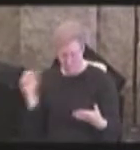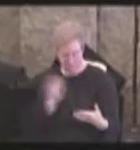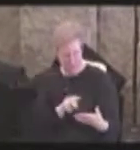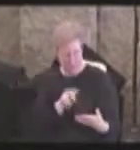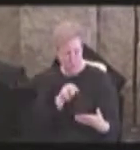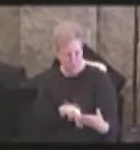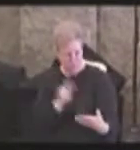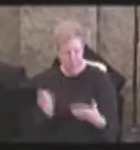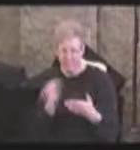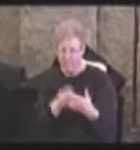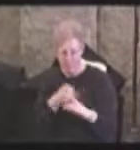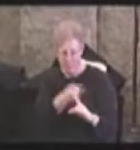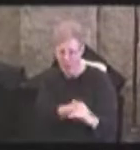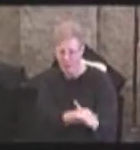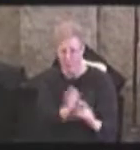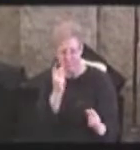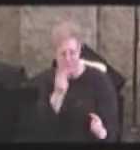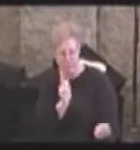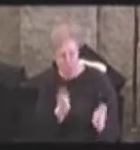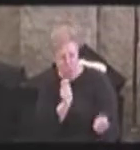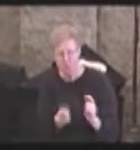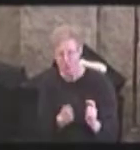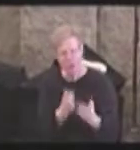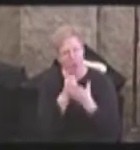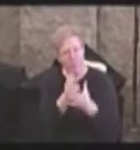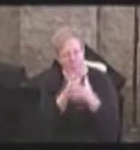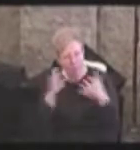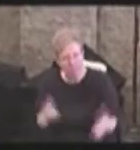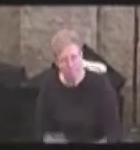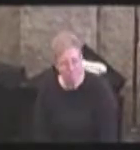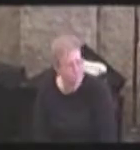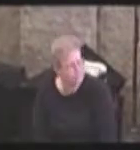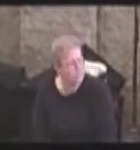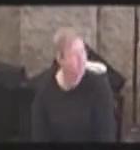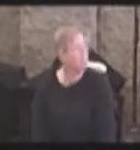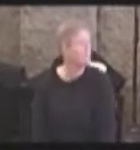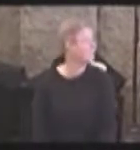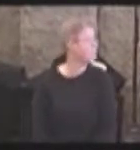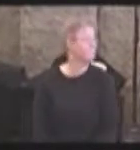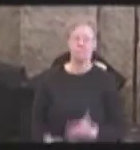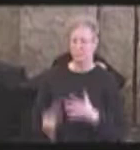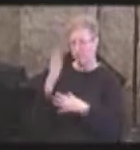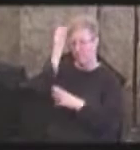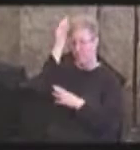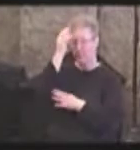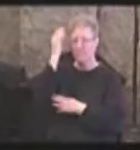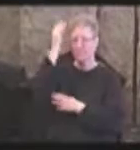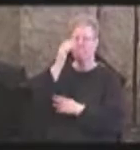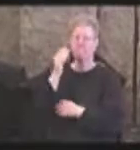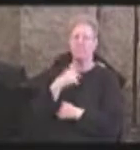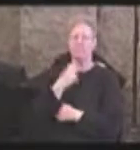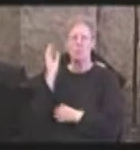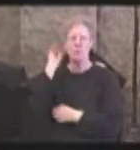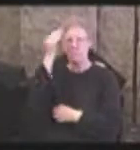a daily, weekly, monthly basis and kind of see how you're doing against it. And all that's great, right? So we've meditated. We've heard the voice. We've